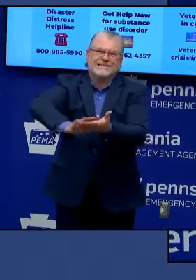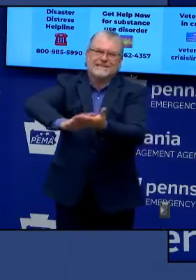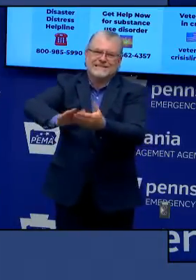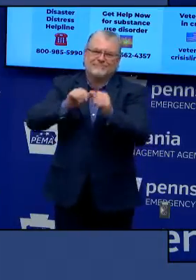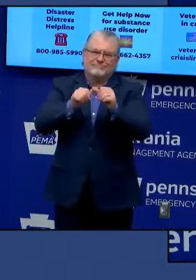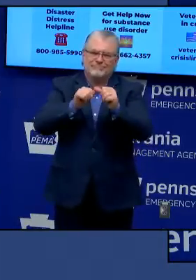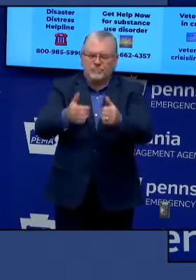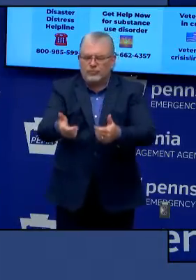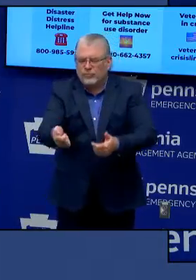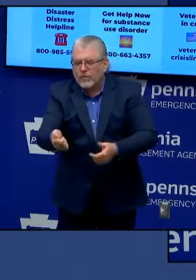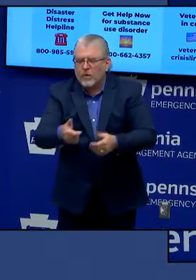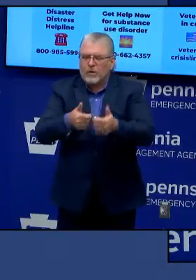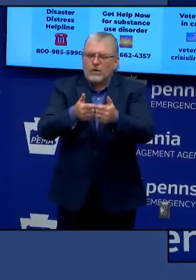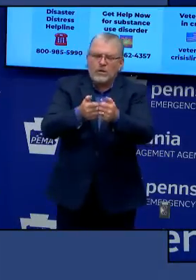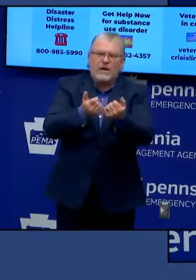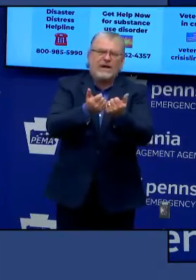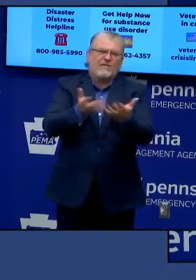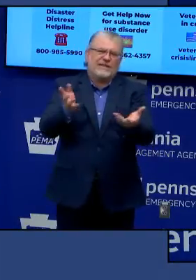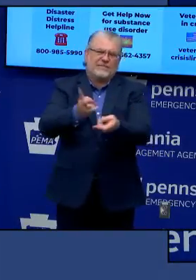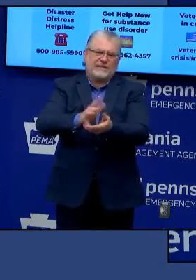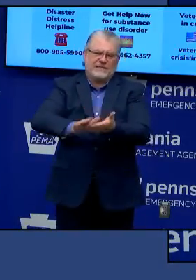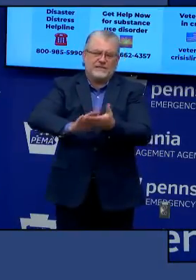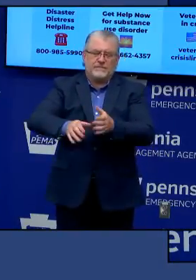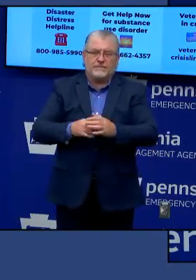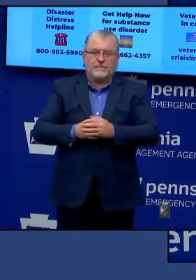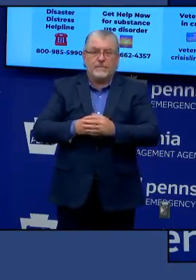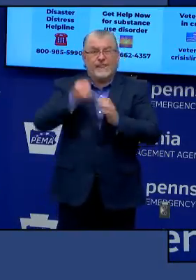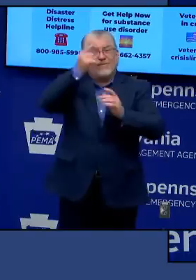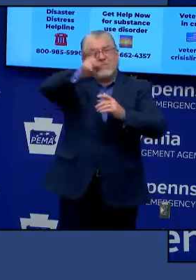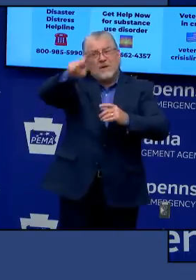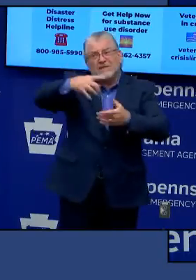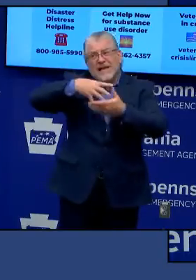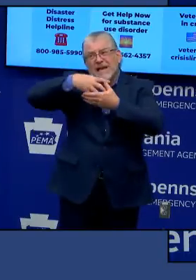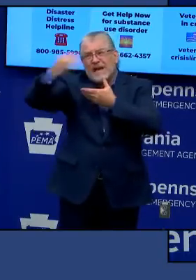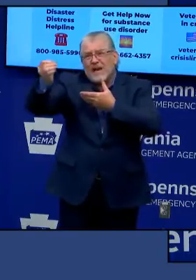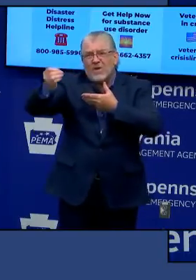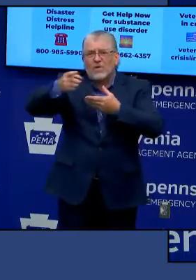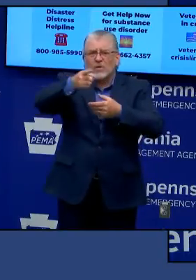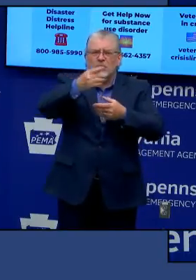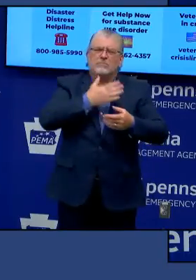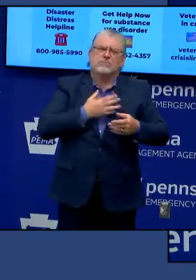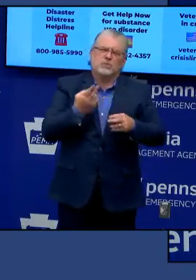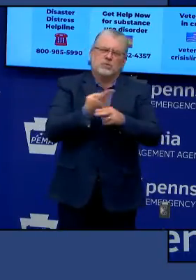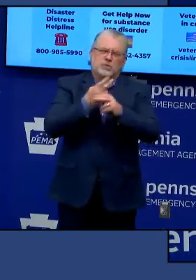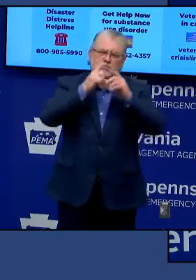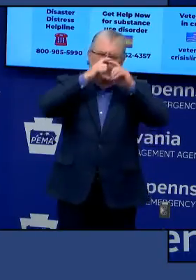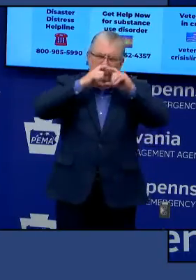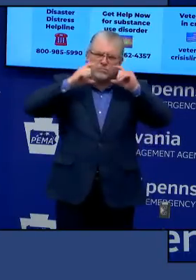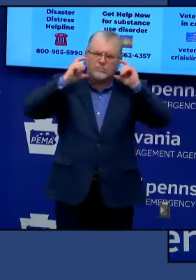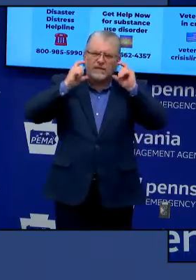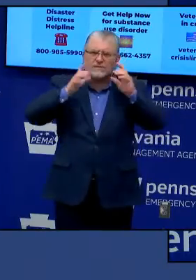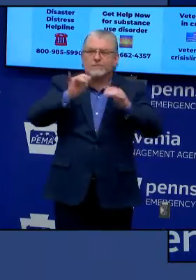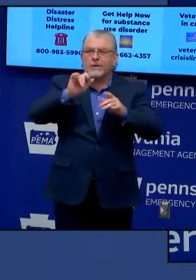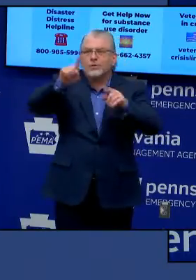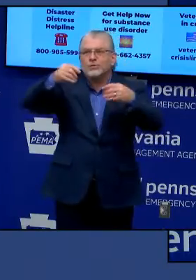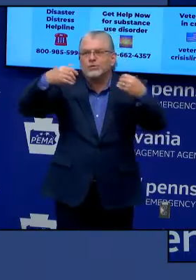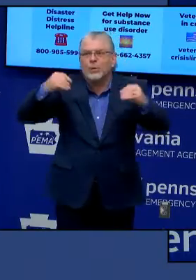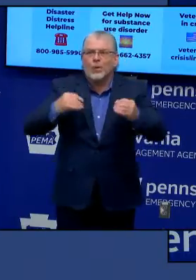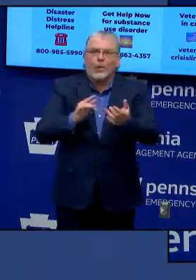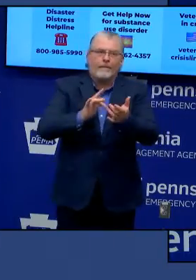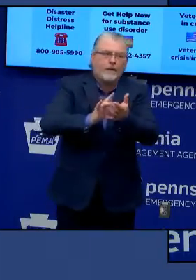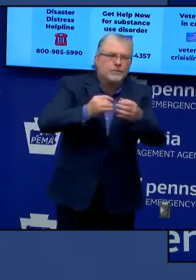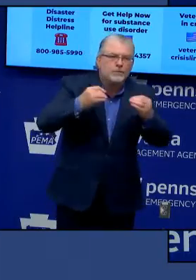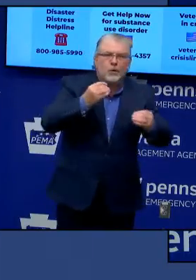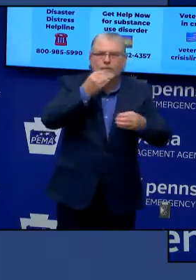have to go out for life-sustaining activities, please wear a mask if you're going to come into contact with others.